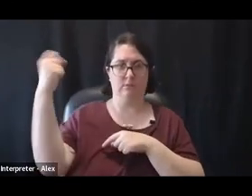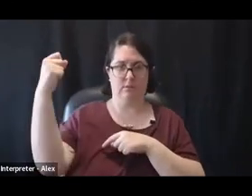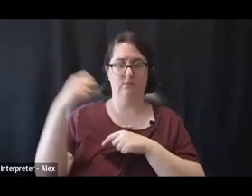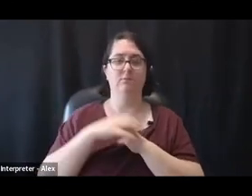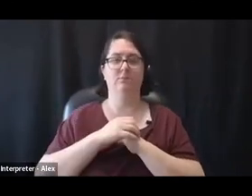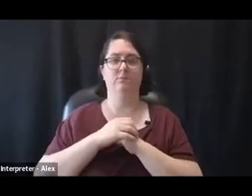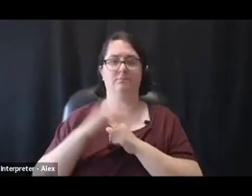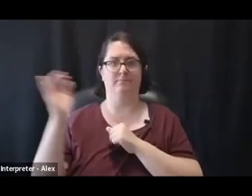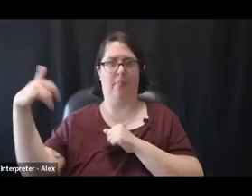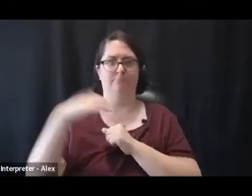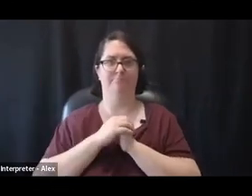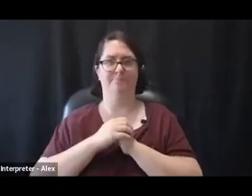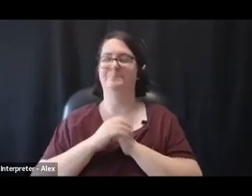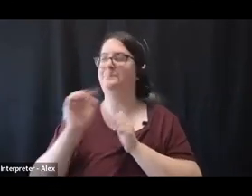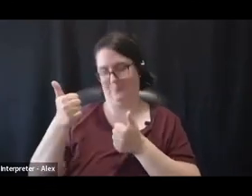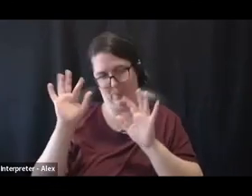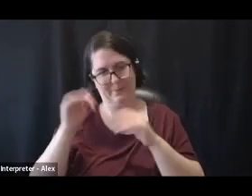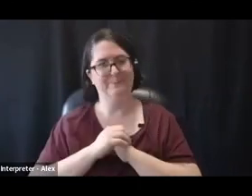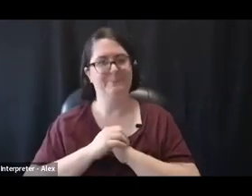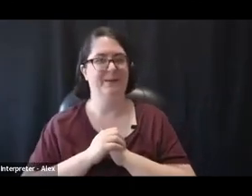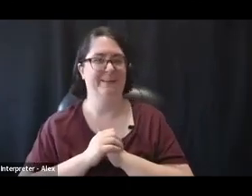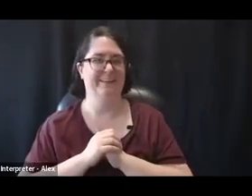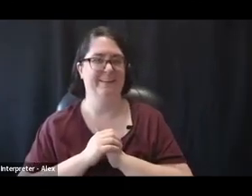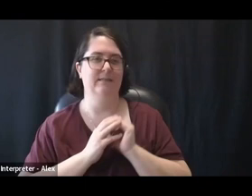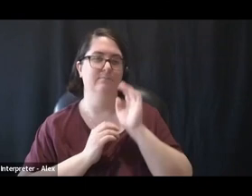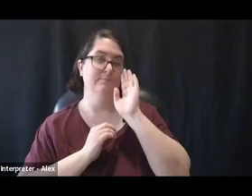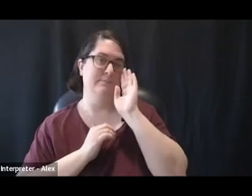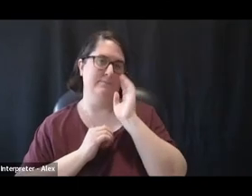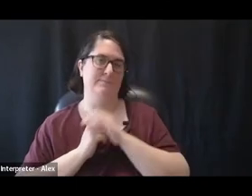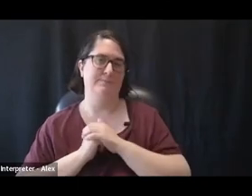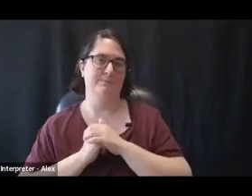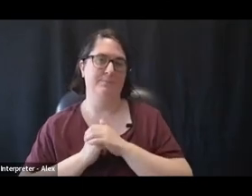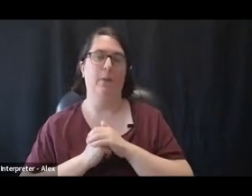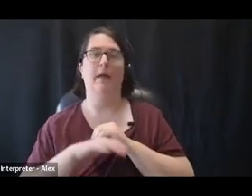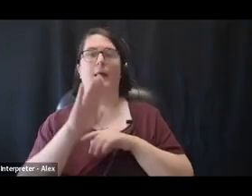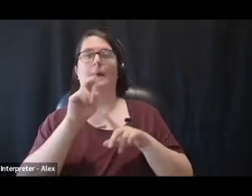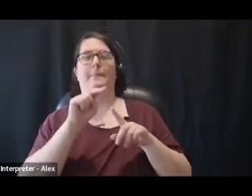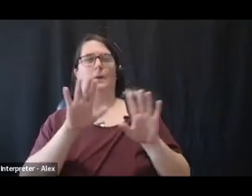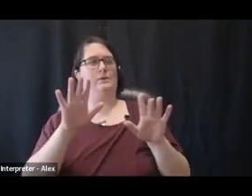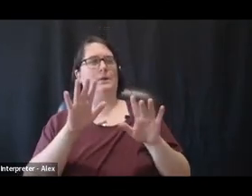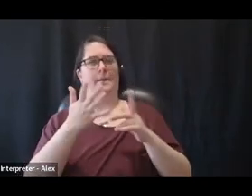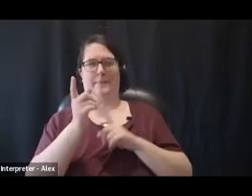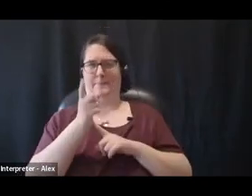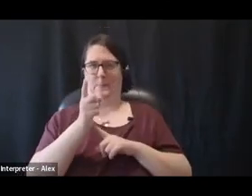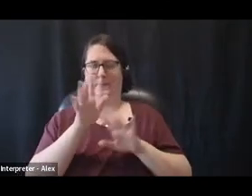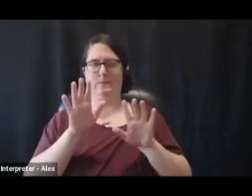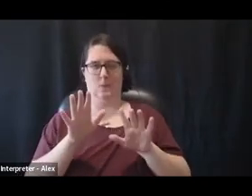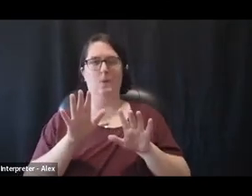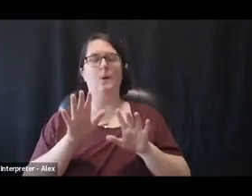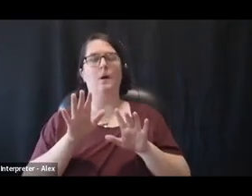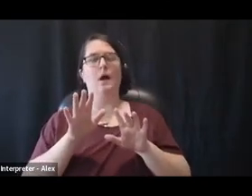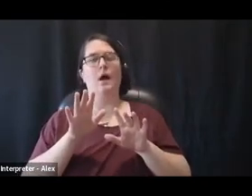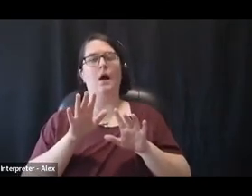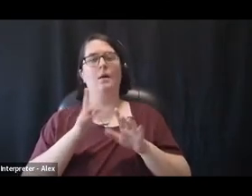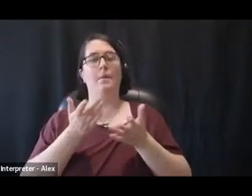of that. Absolutely, you're right. Yeah. Thank you. Yeah. Maybe this would be an interesting moment to bring it to bring in